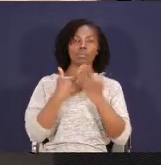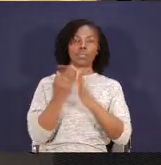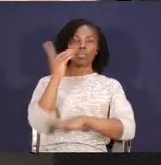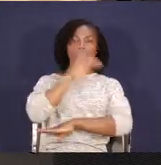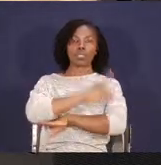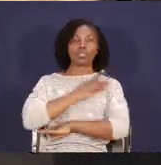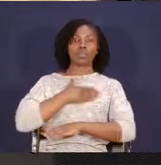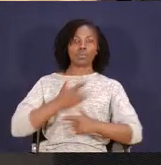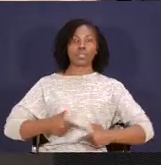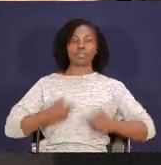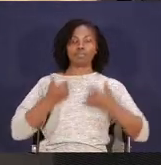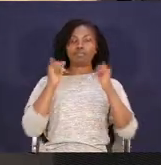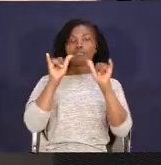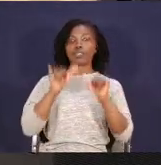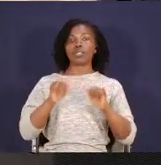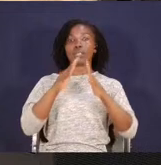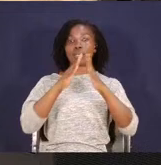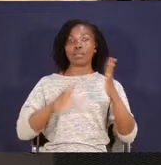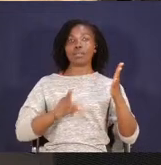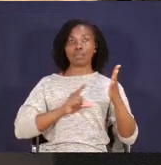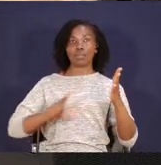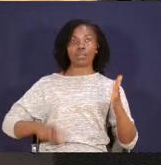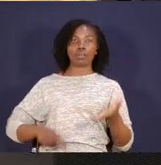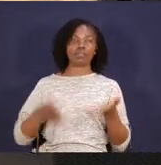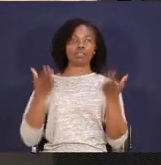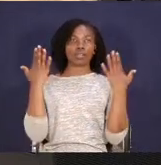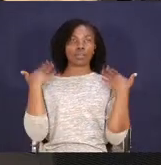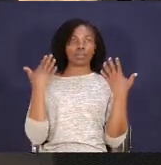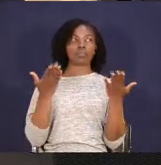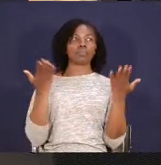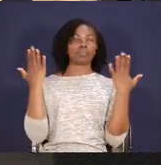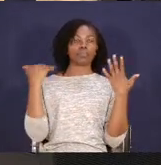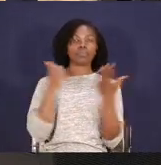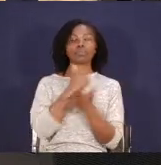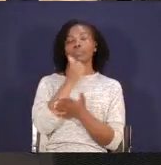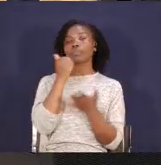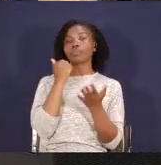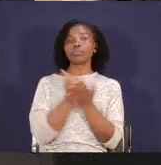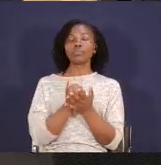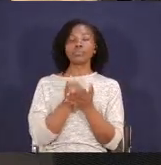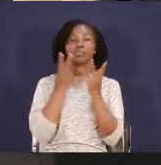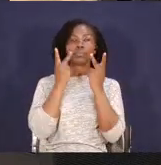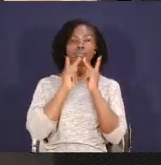of the Lord forever and ever and ever. Amen. Shalom.